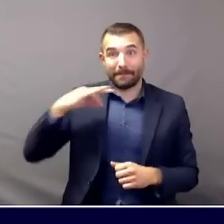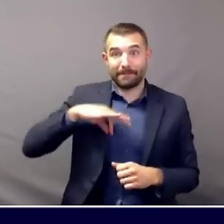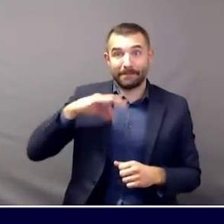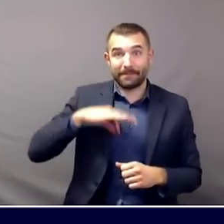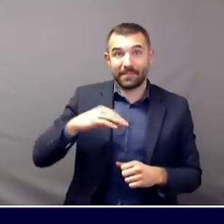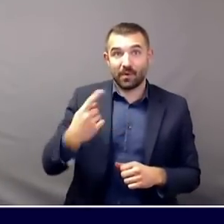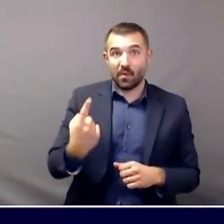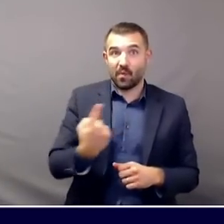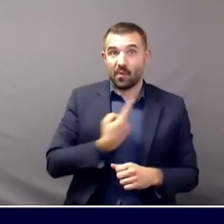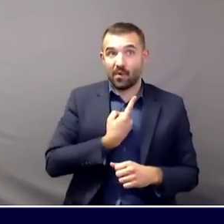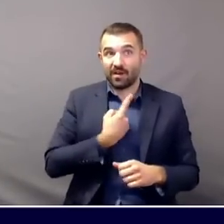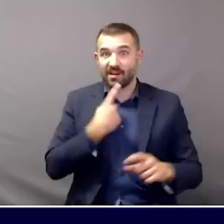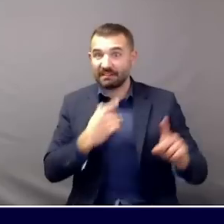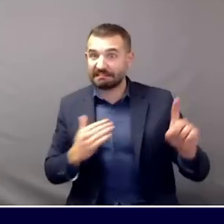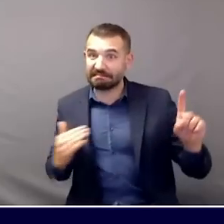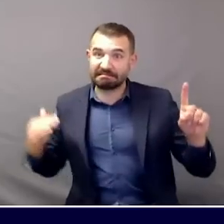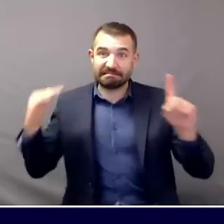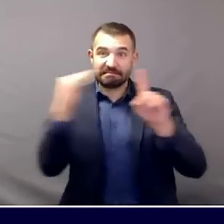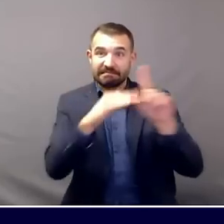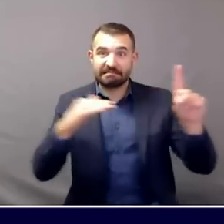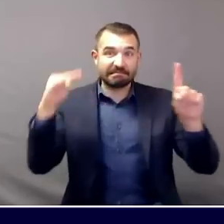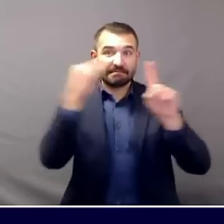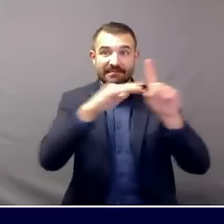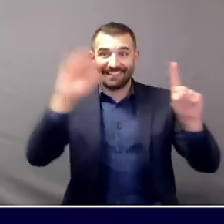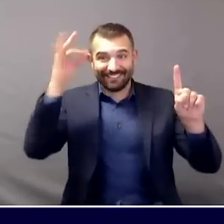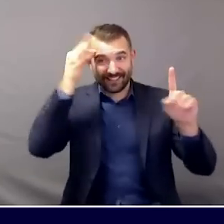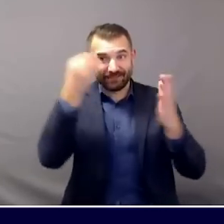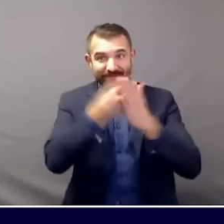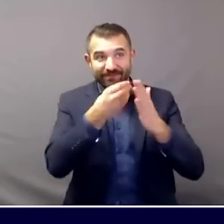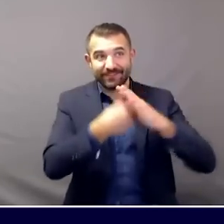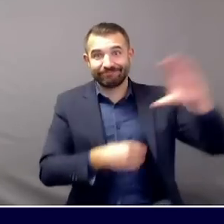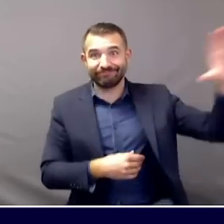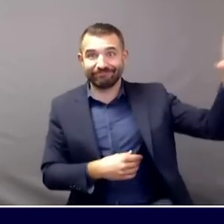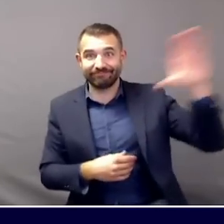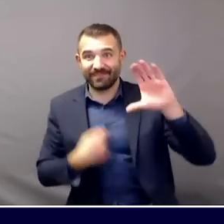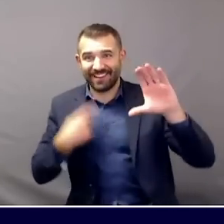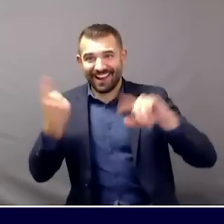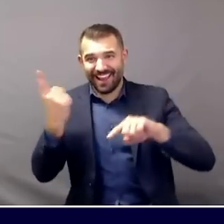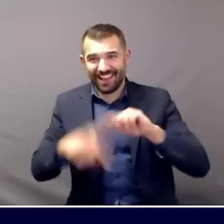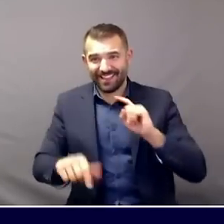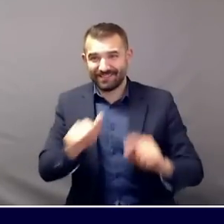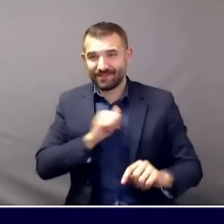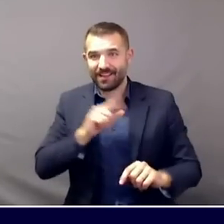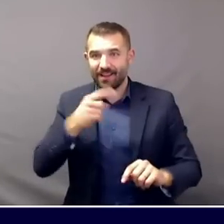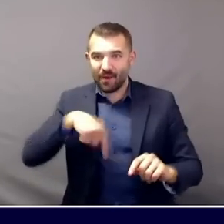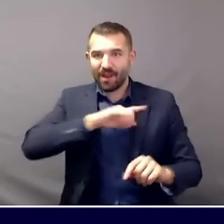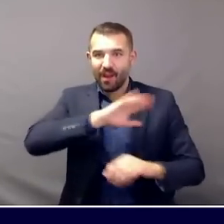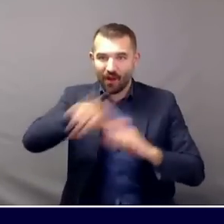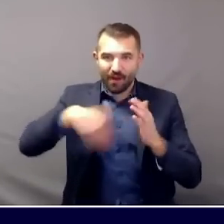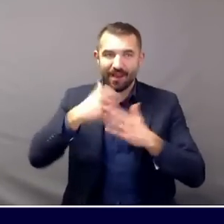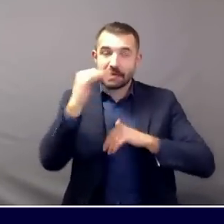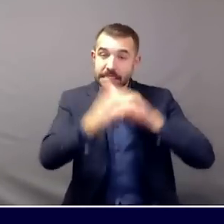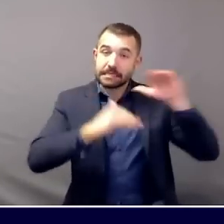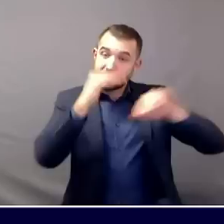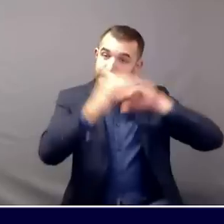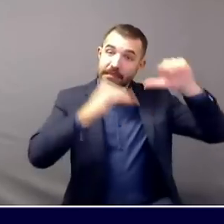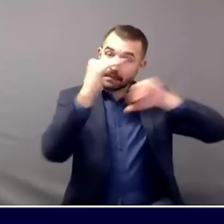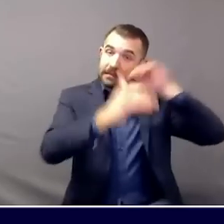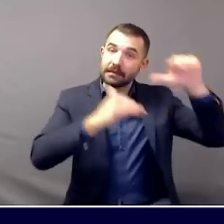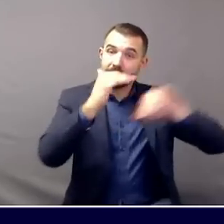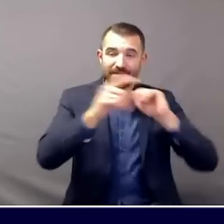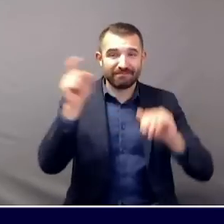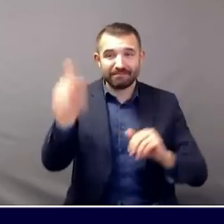help alleviate hunger, food insecurity, housing